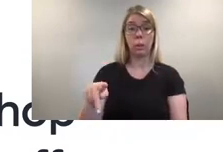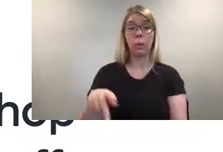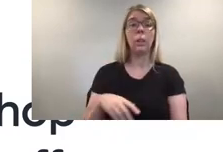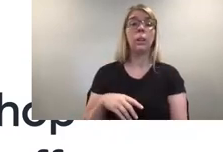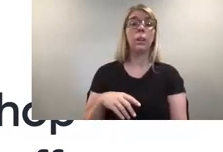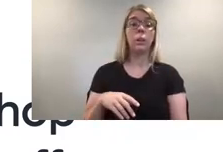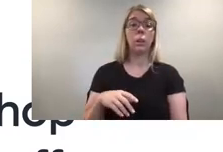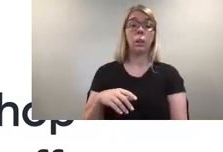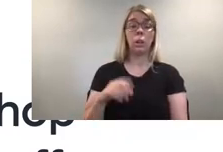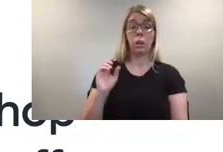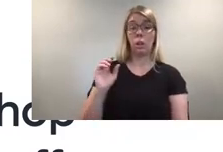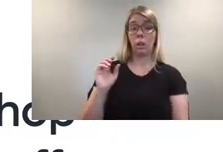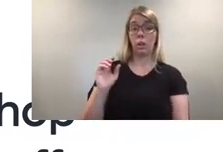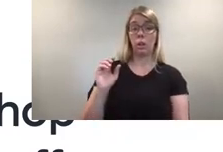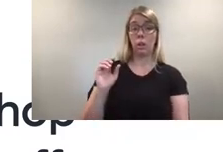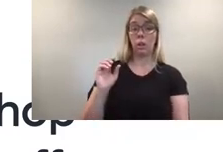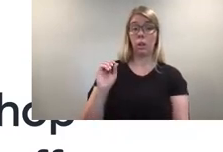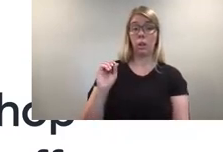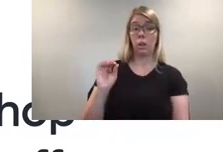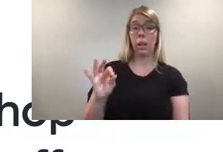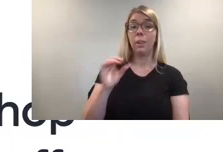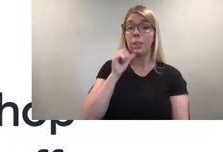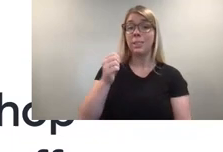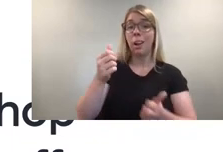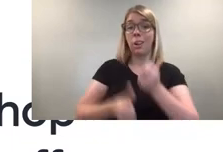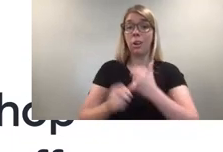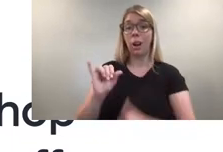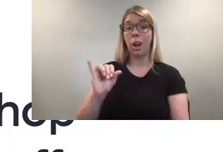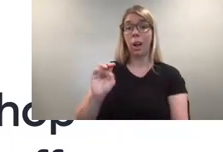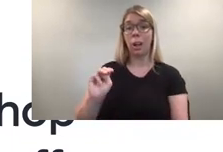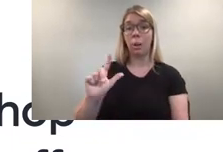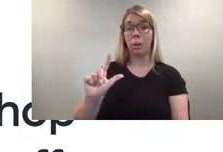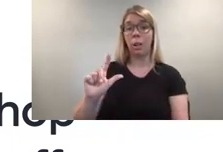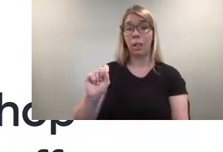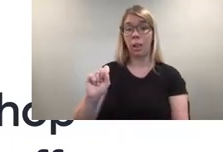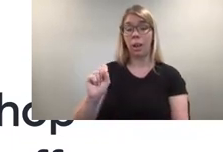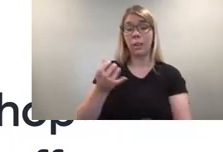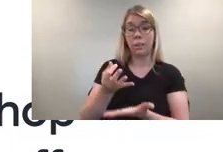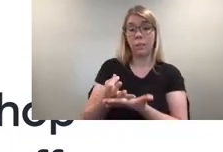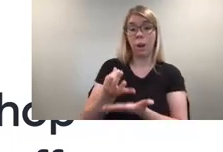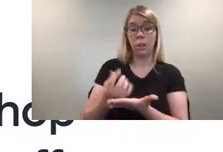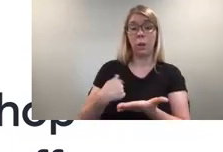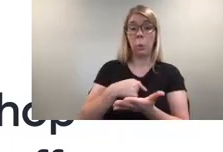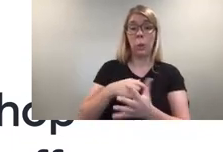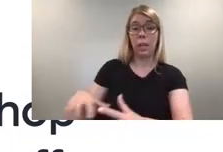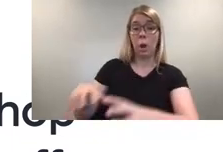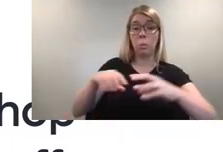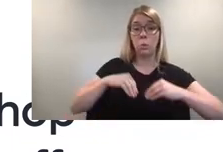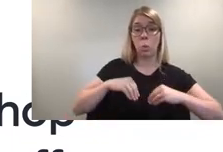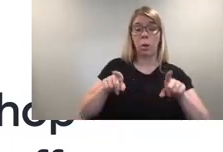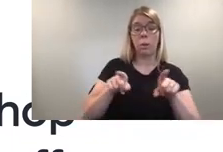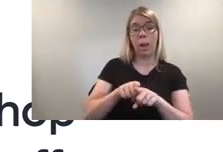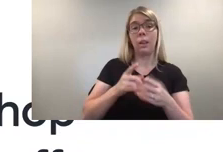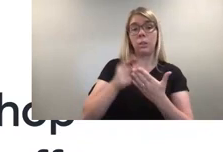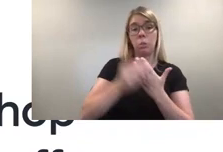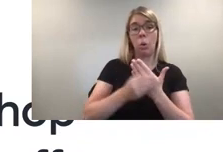Once it is no longer under IMLS funding and the OEN absorbs it as just one of our programs that we run, we are looking